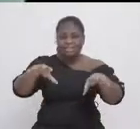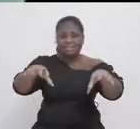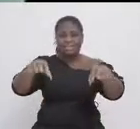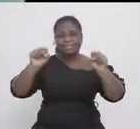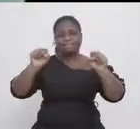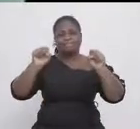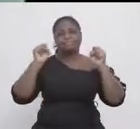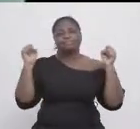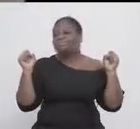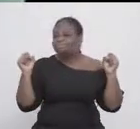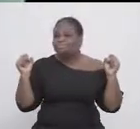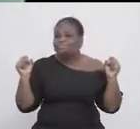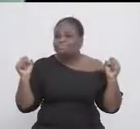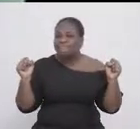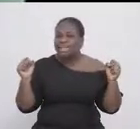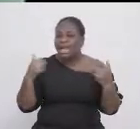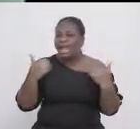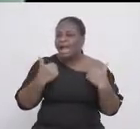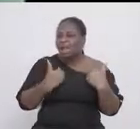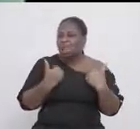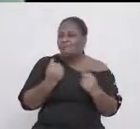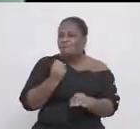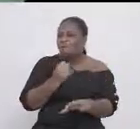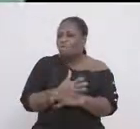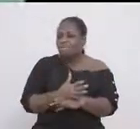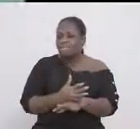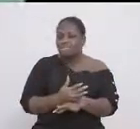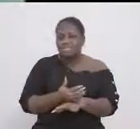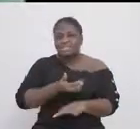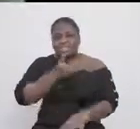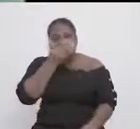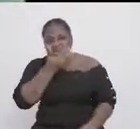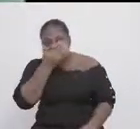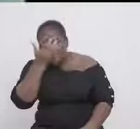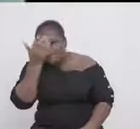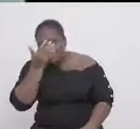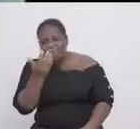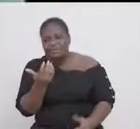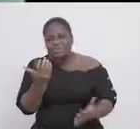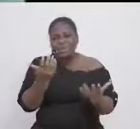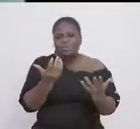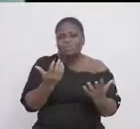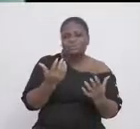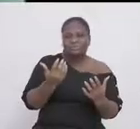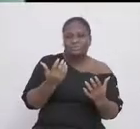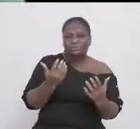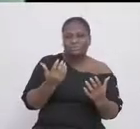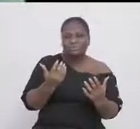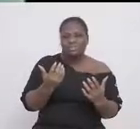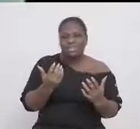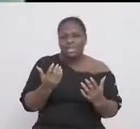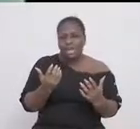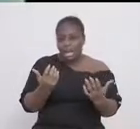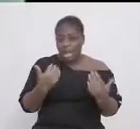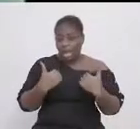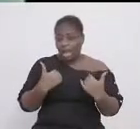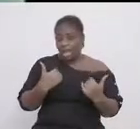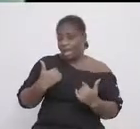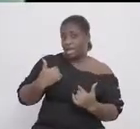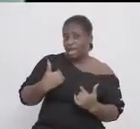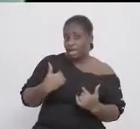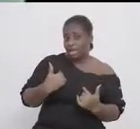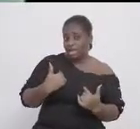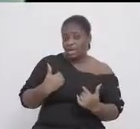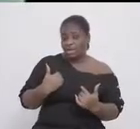reason when we start young, it means that they already have these skills. They are curious, they want to, like the gentleman who presented and he said that, I wasn't good in